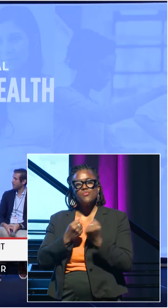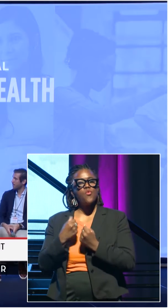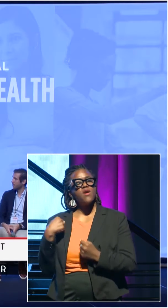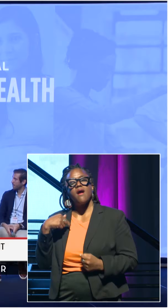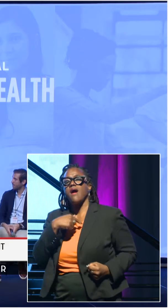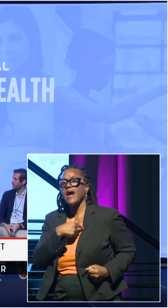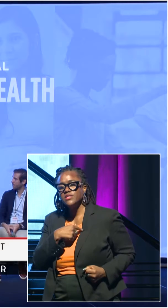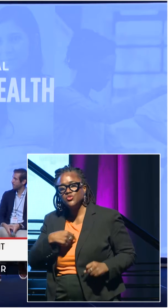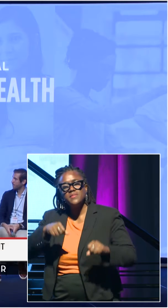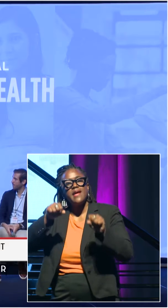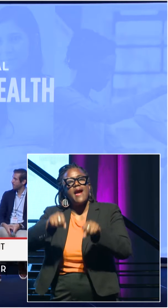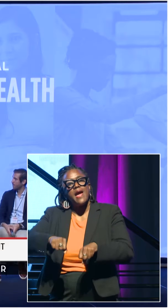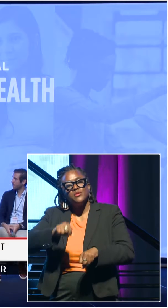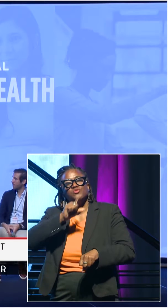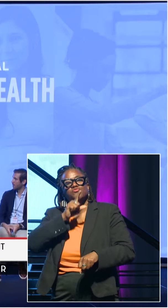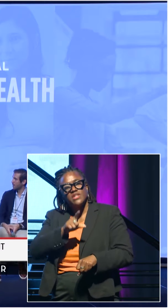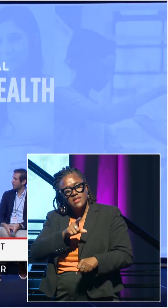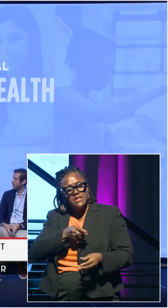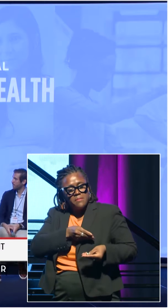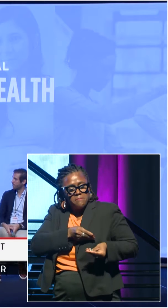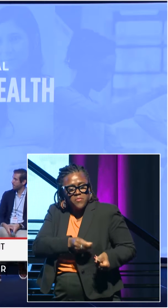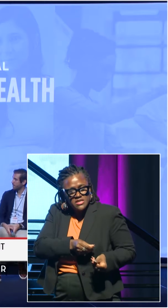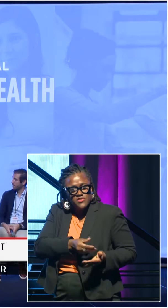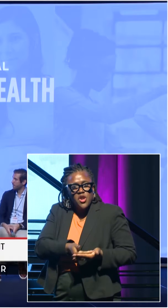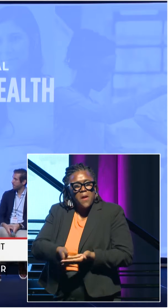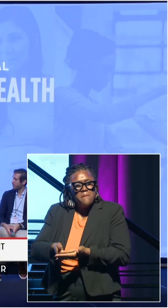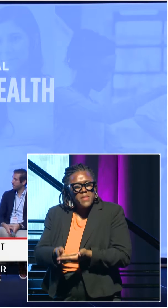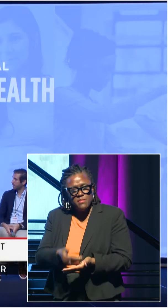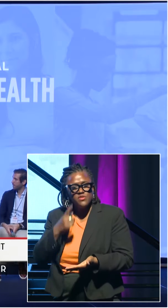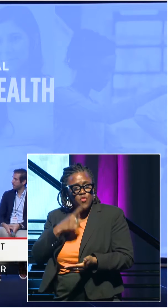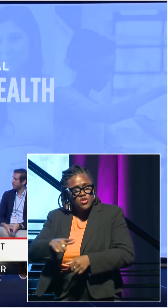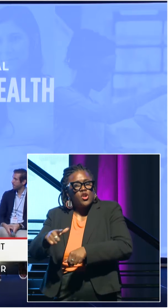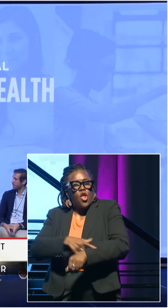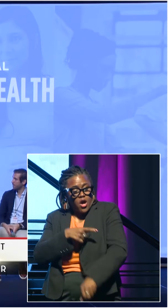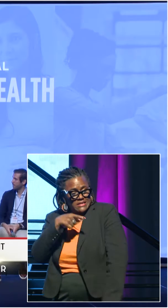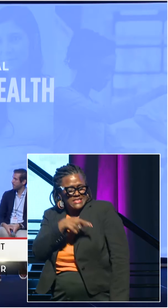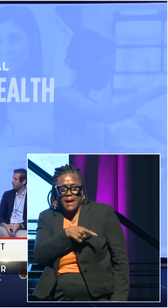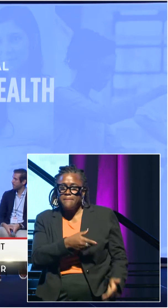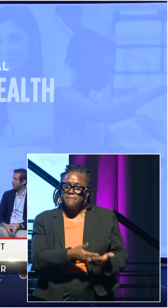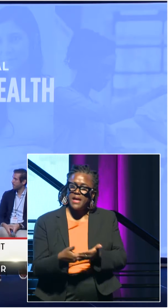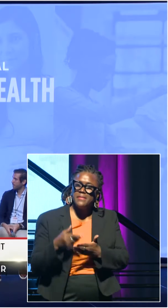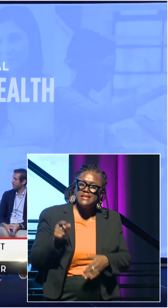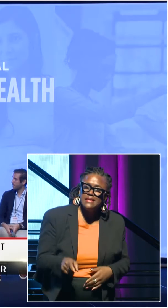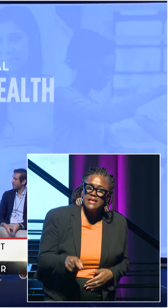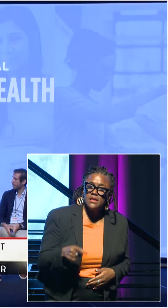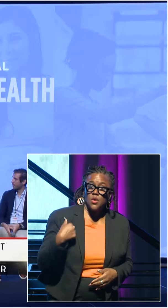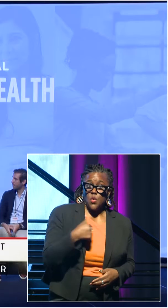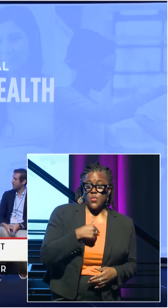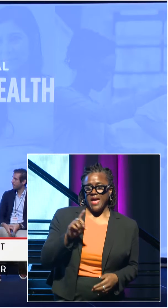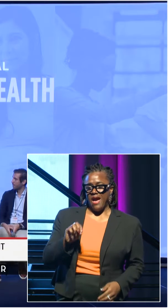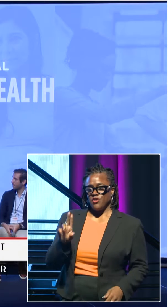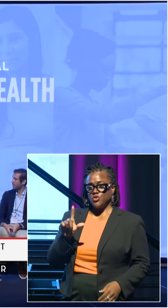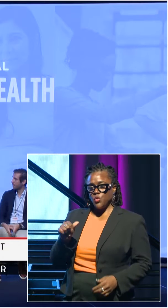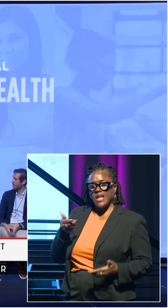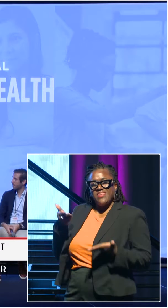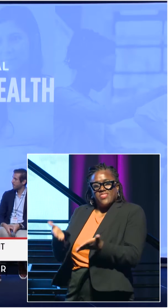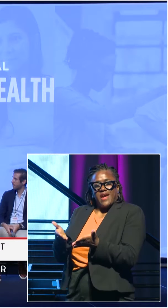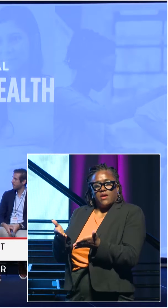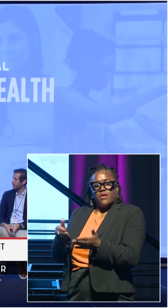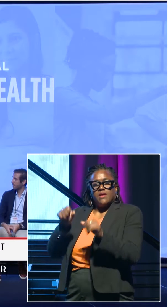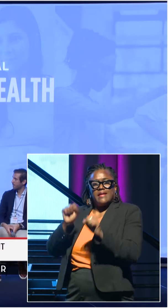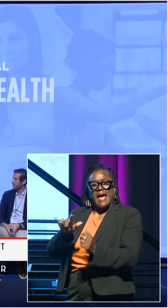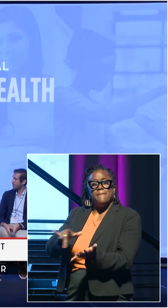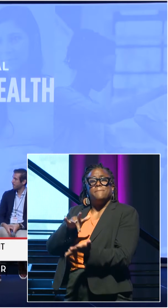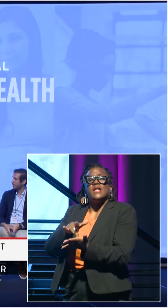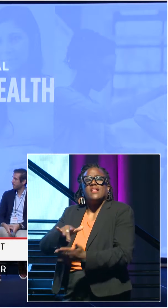us to be able to breast and chest feed our babies for as long as we need to. When we have a doula that's there that can, in the middle